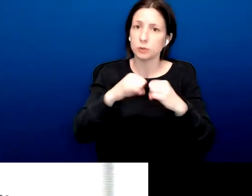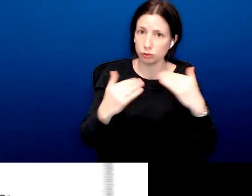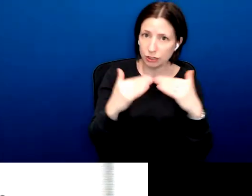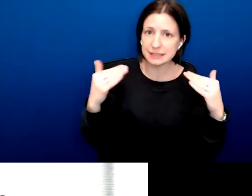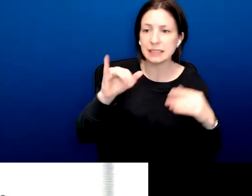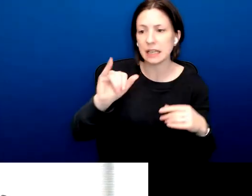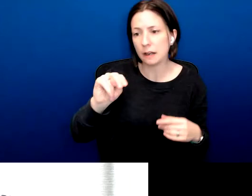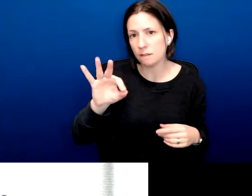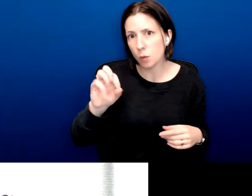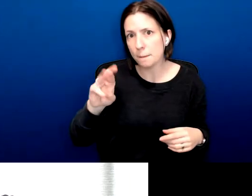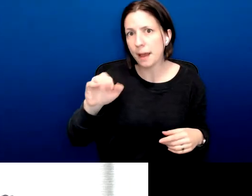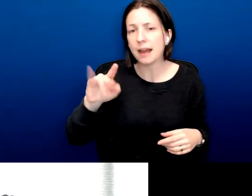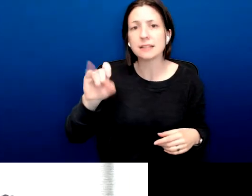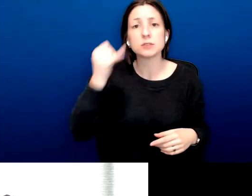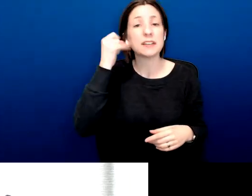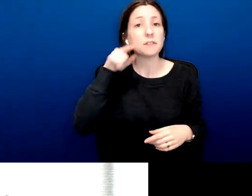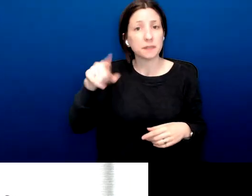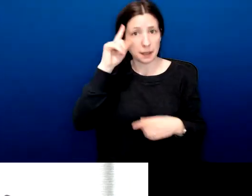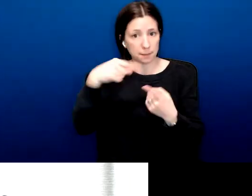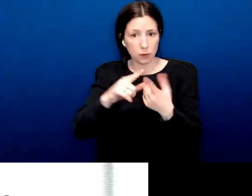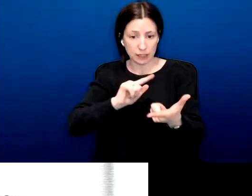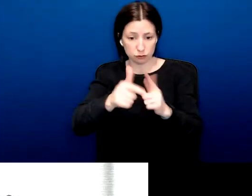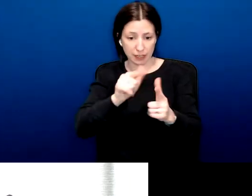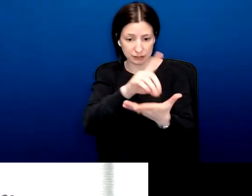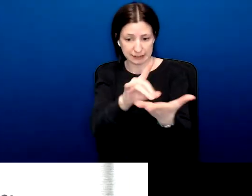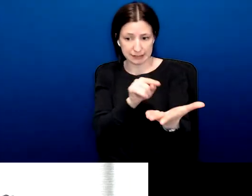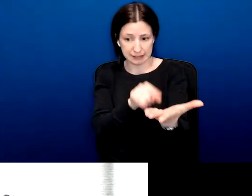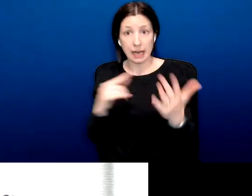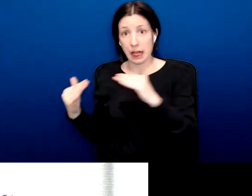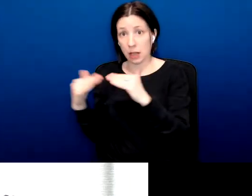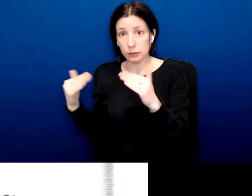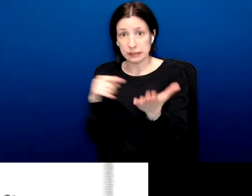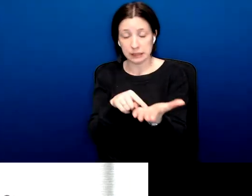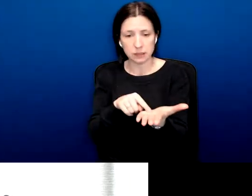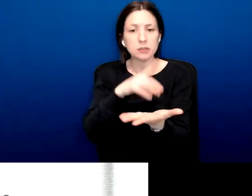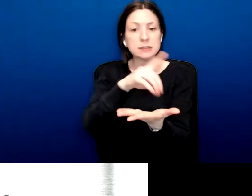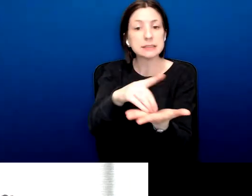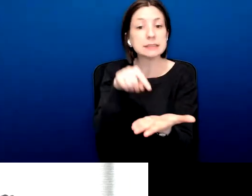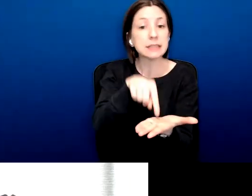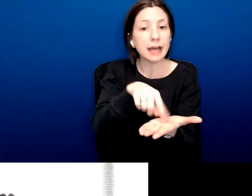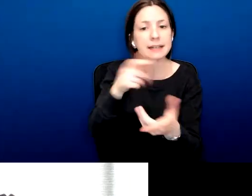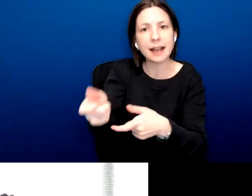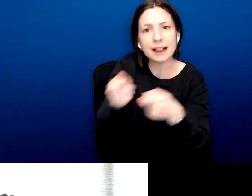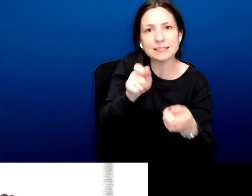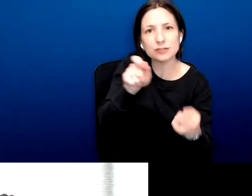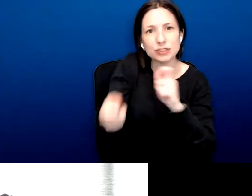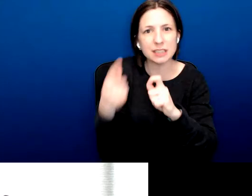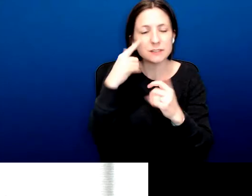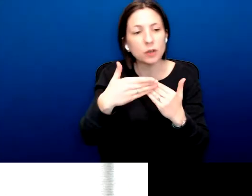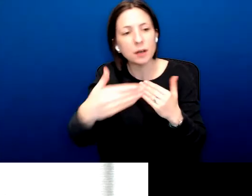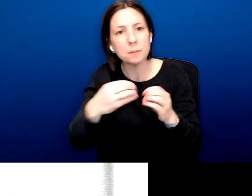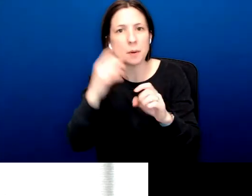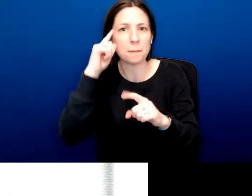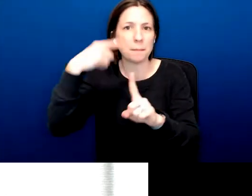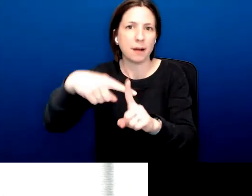approaching equity from the lens of interaction design, we position design as a tool to elicit change towards more positive societal outcomes,